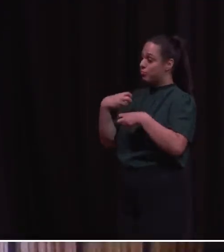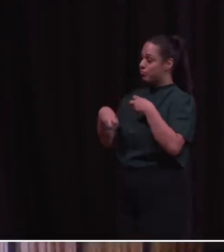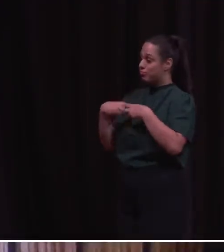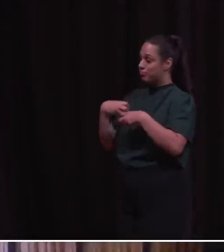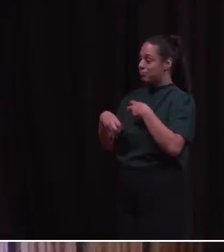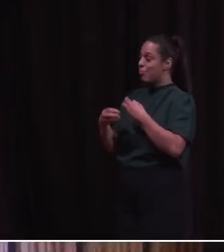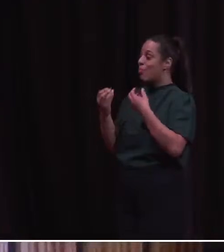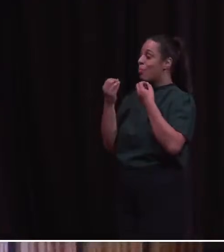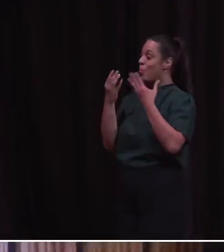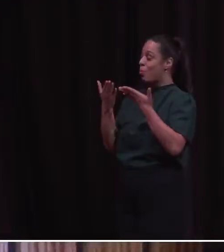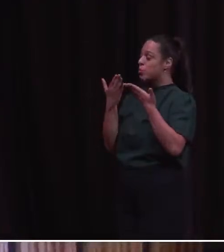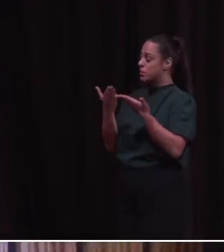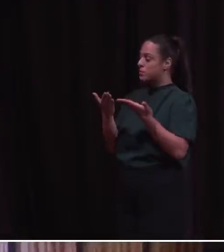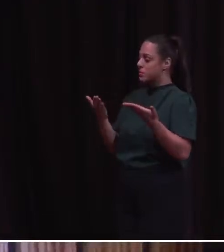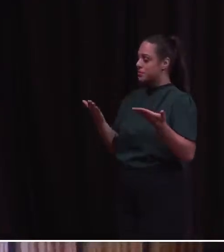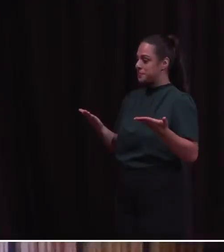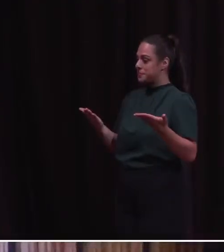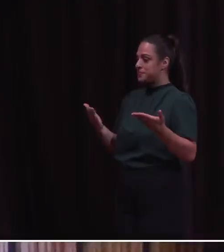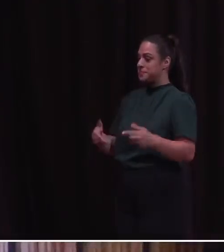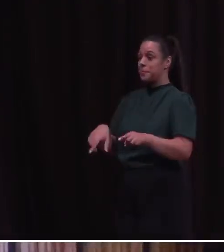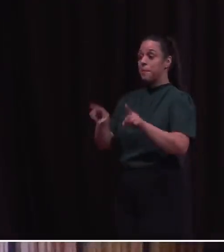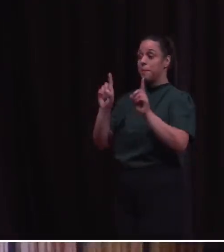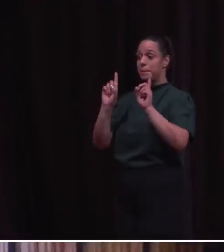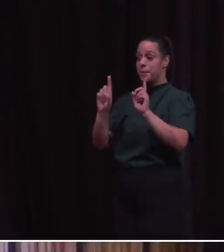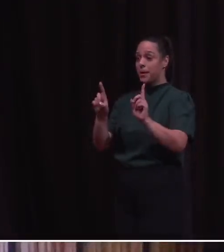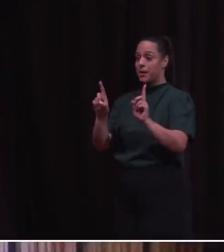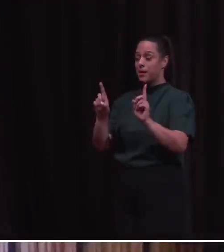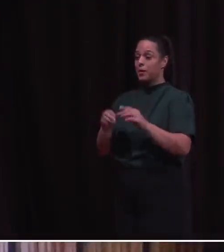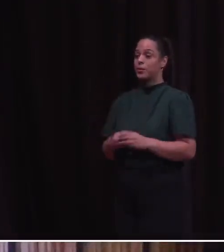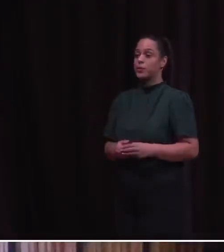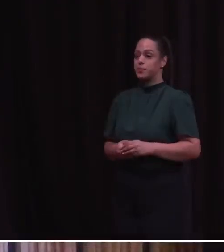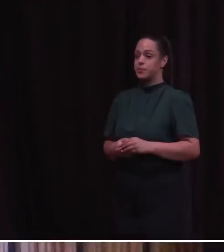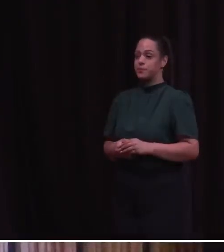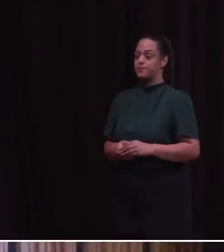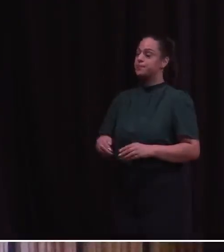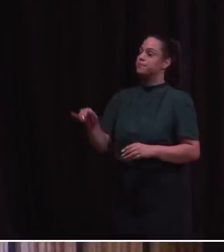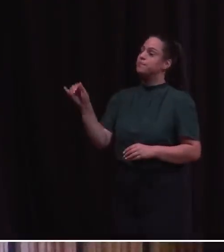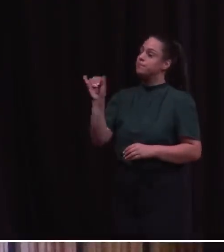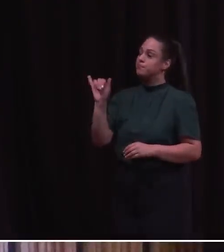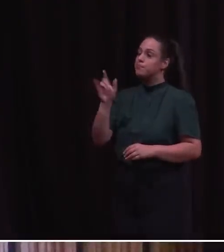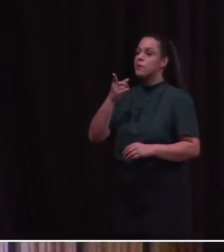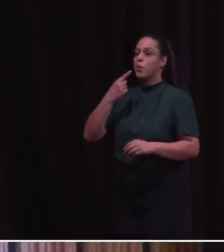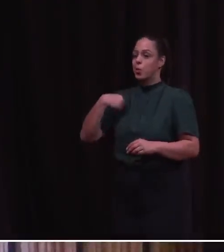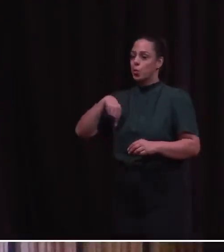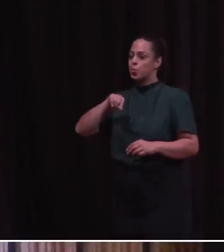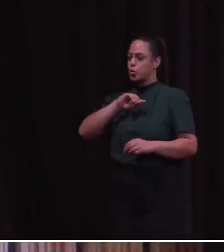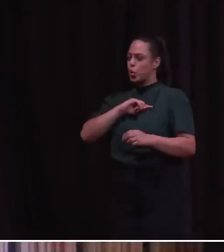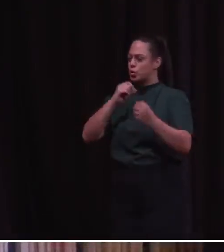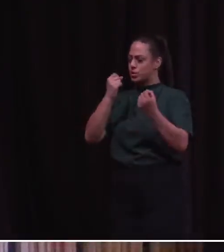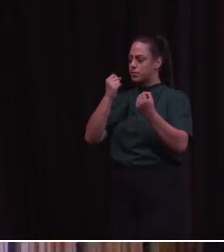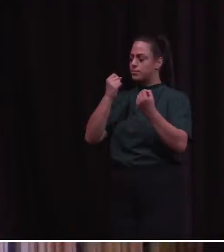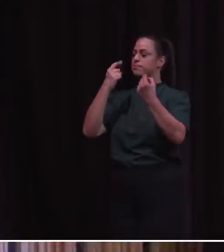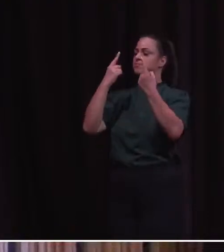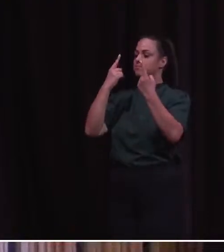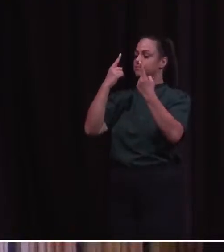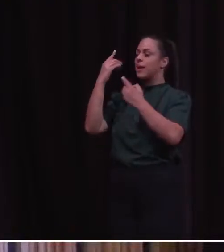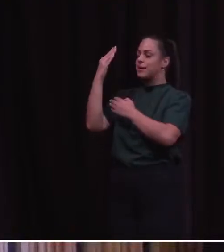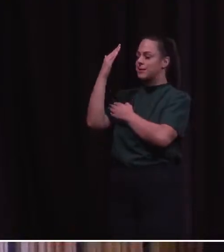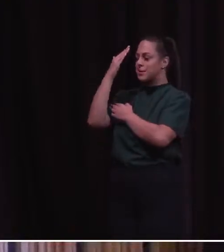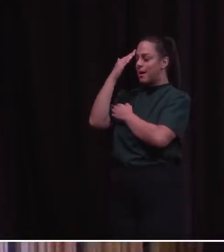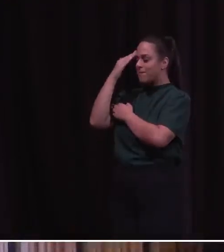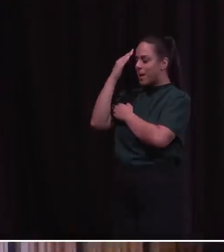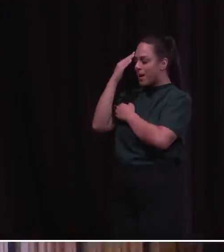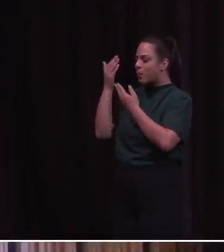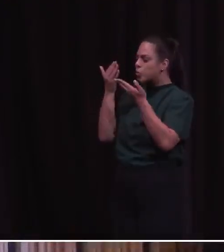But we also understand and know the resources invested in universities, right? And